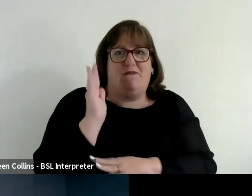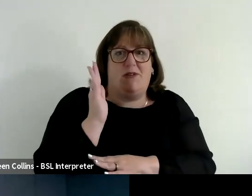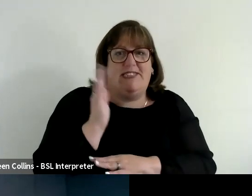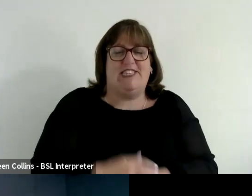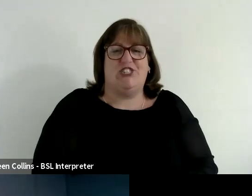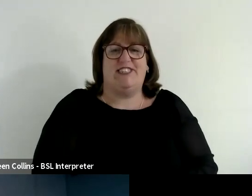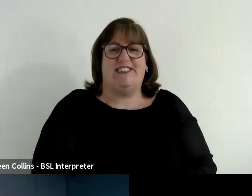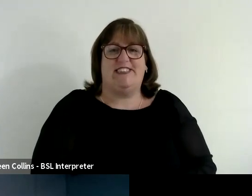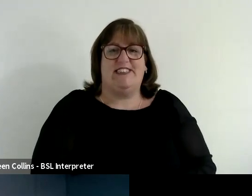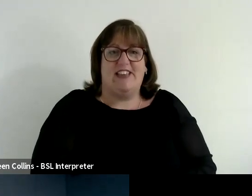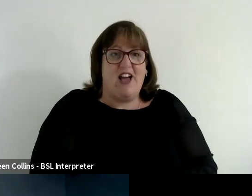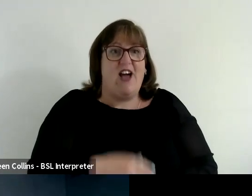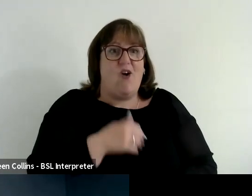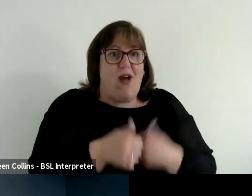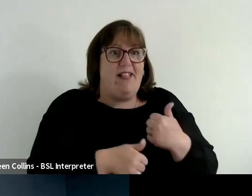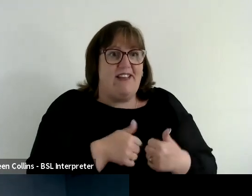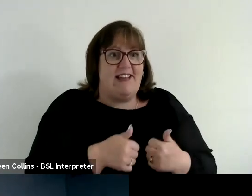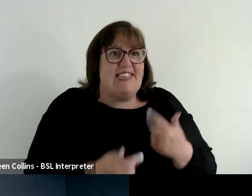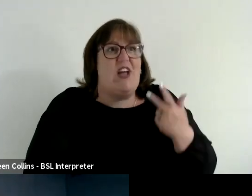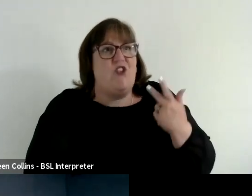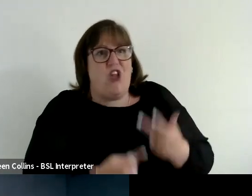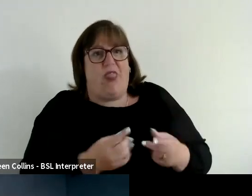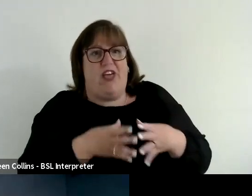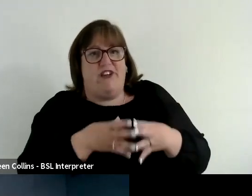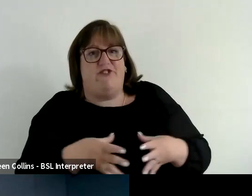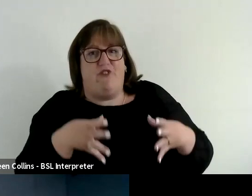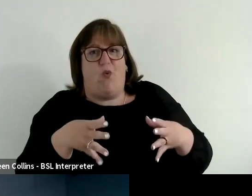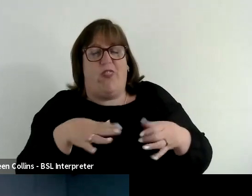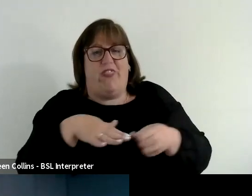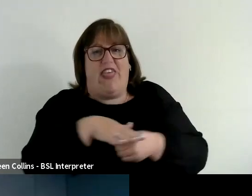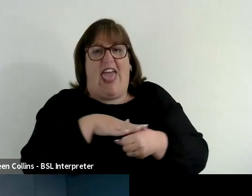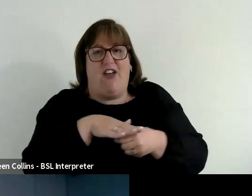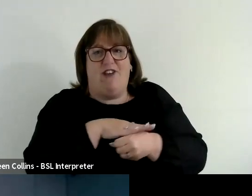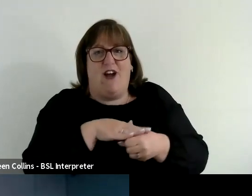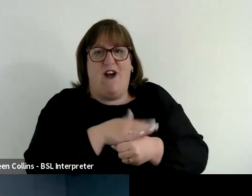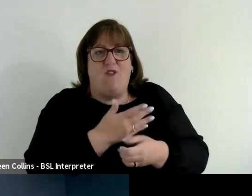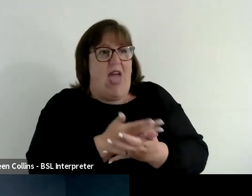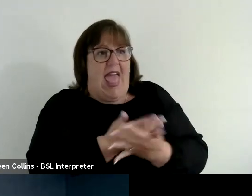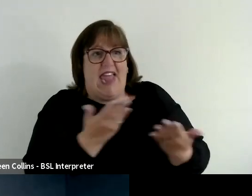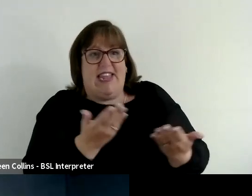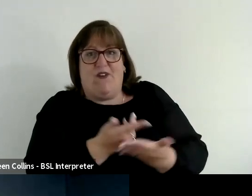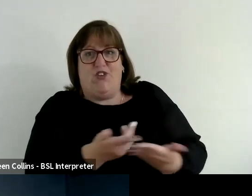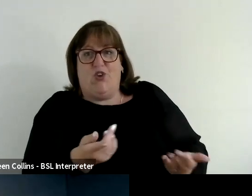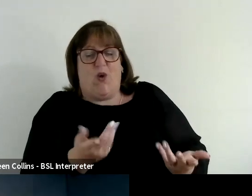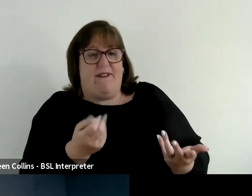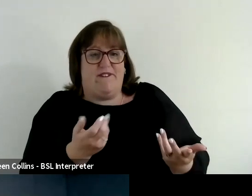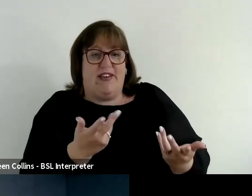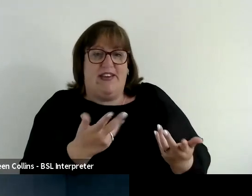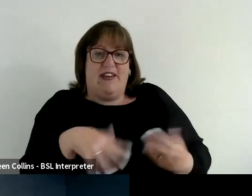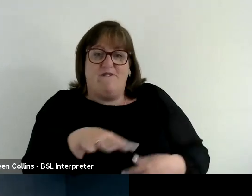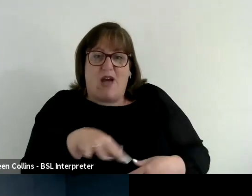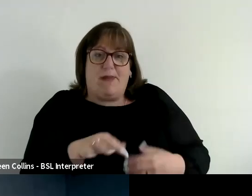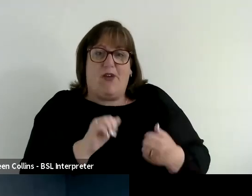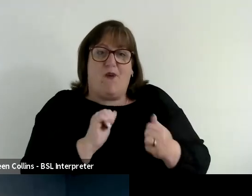growth area, right? So, yeah. For any of you that have got maybe family members or friends or people